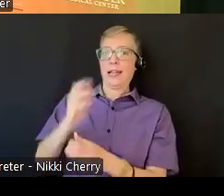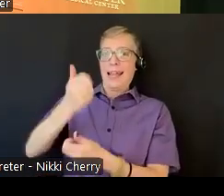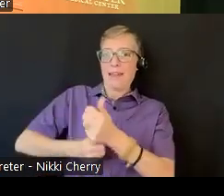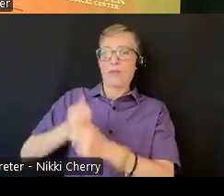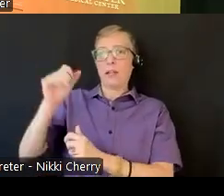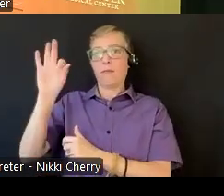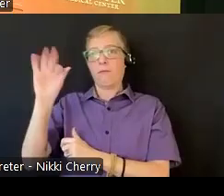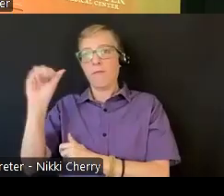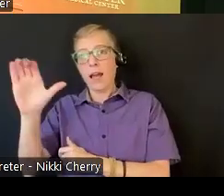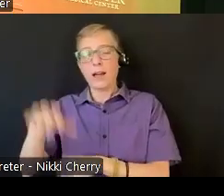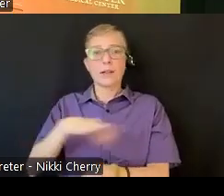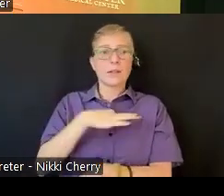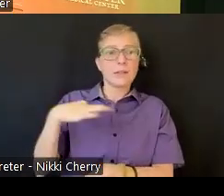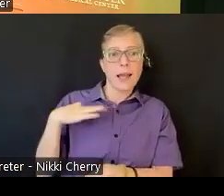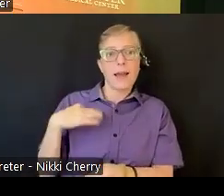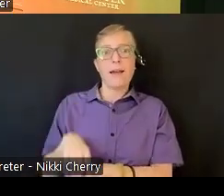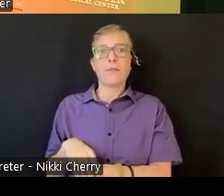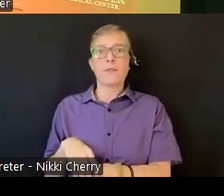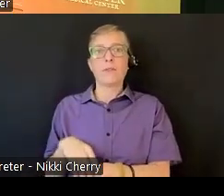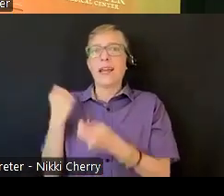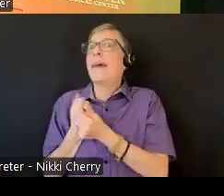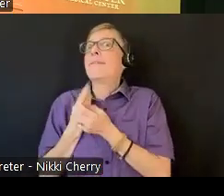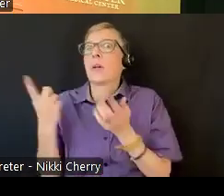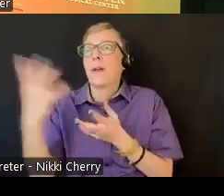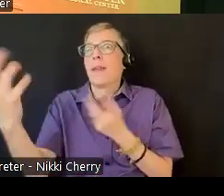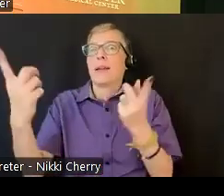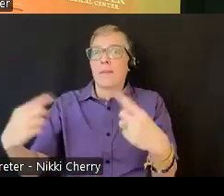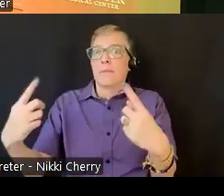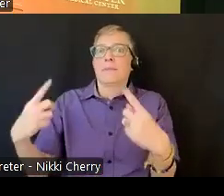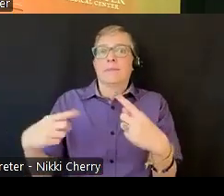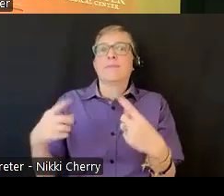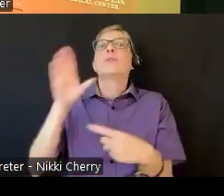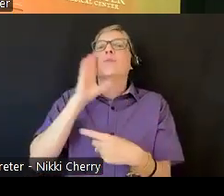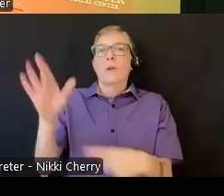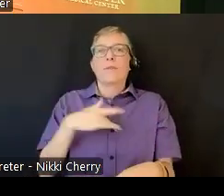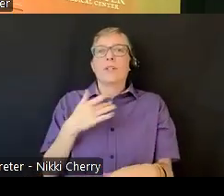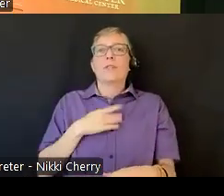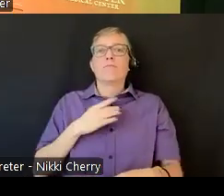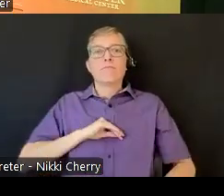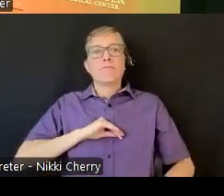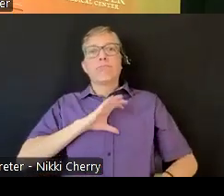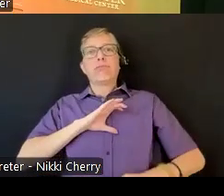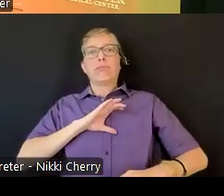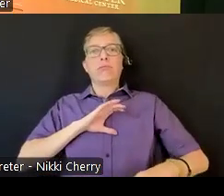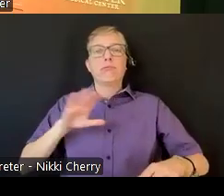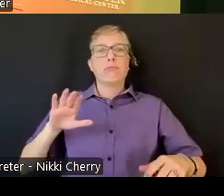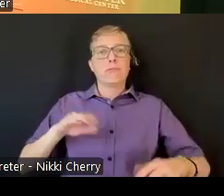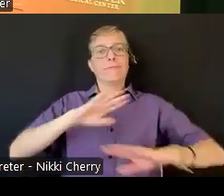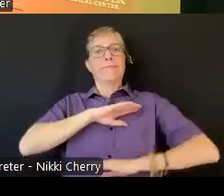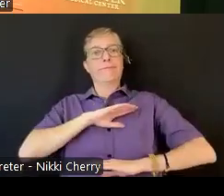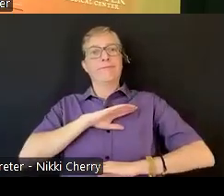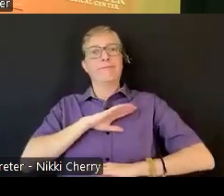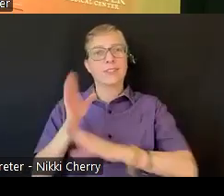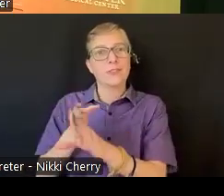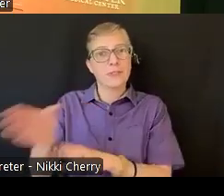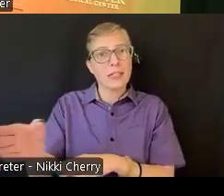and trainees find a fulfilling career in our department? And that goes